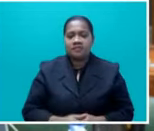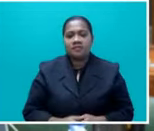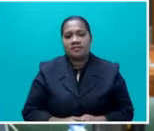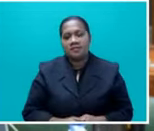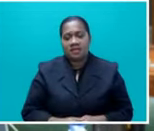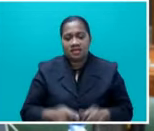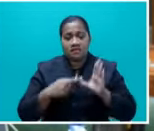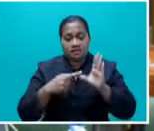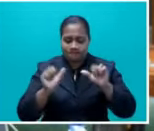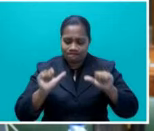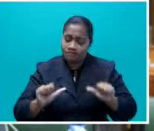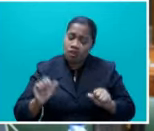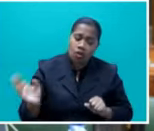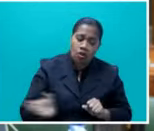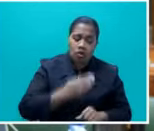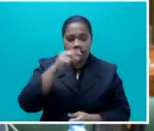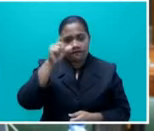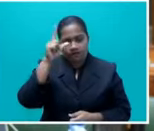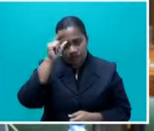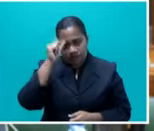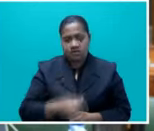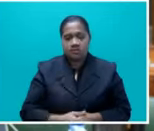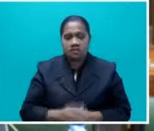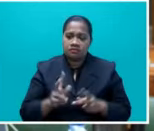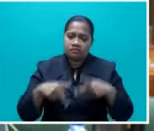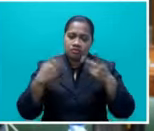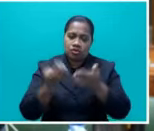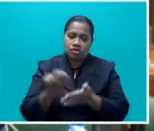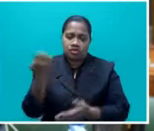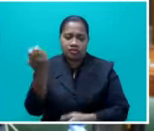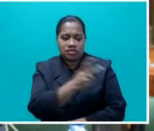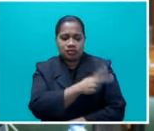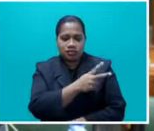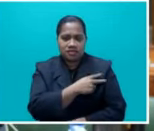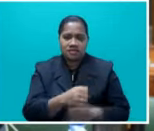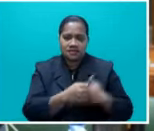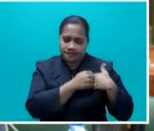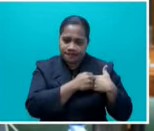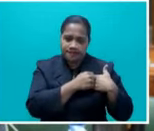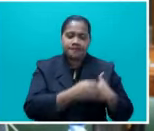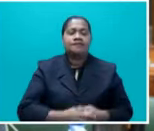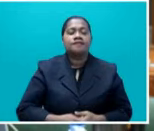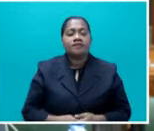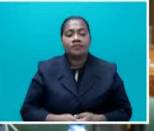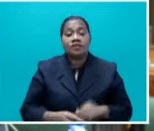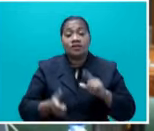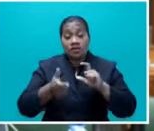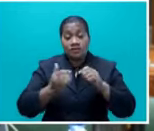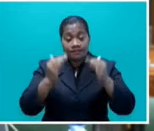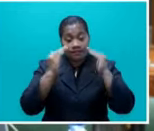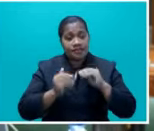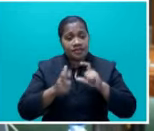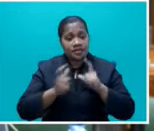to protect all Fijians and promote economic security. On climate change, Madam Speaker,